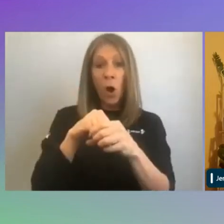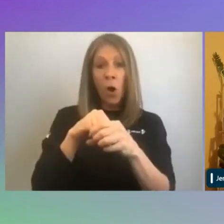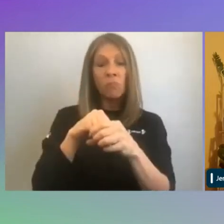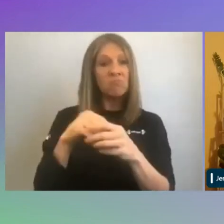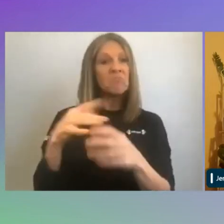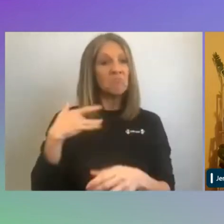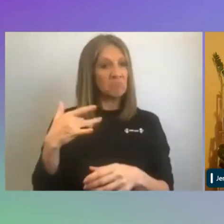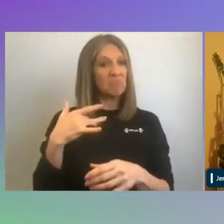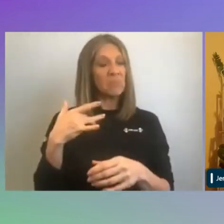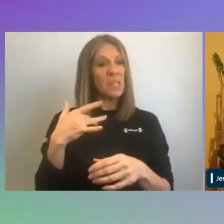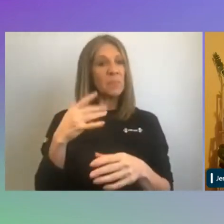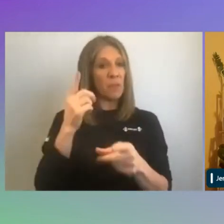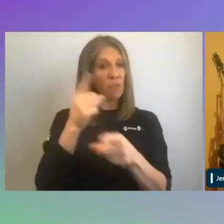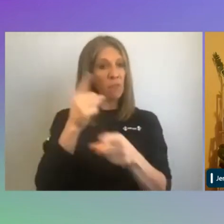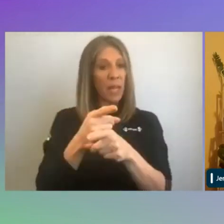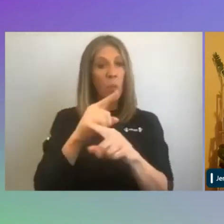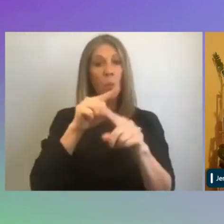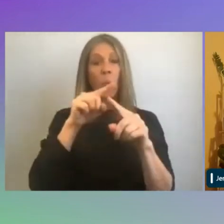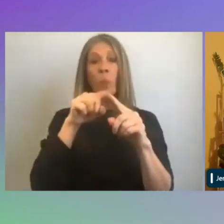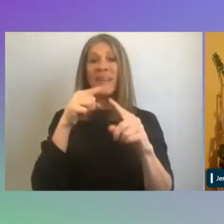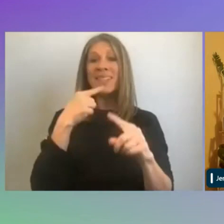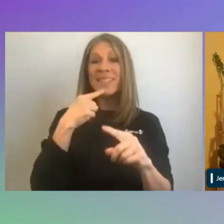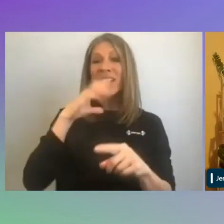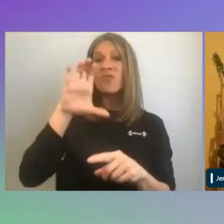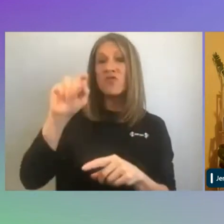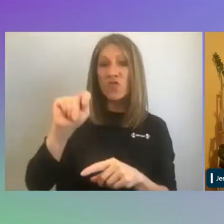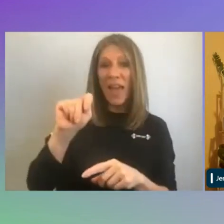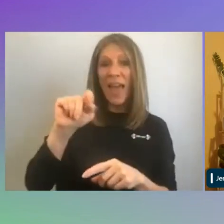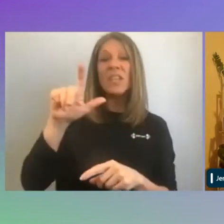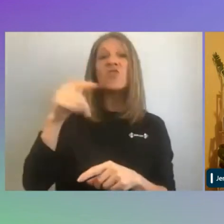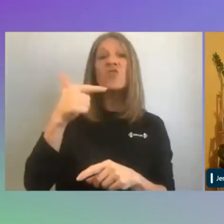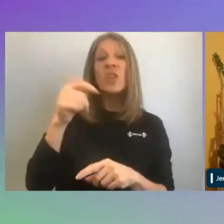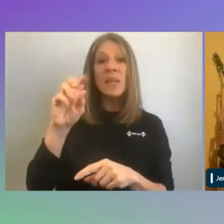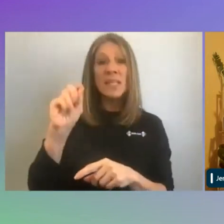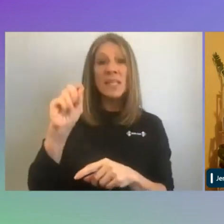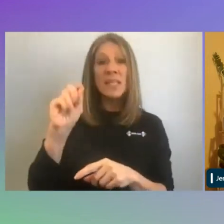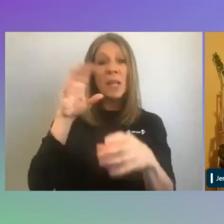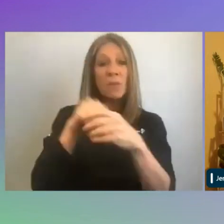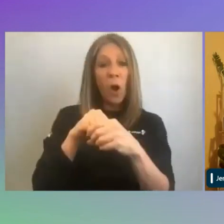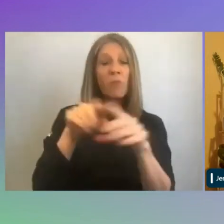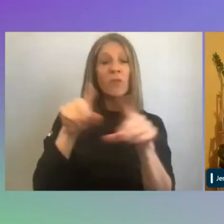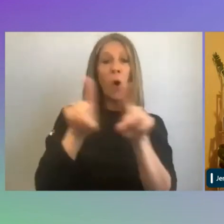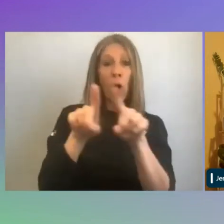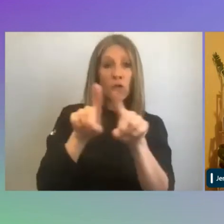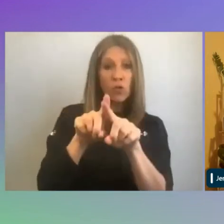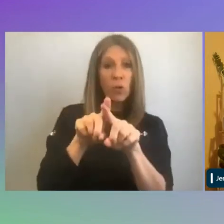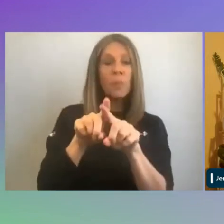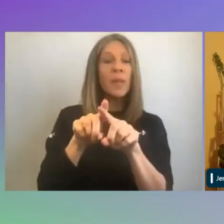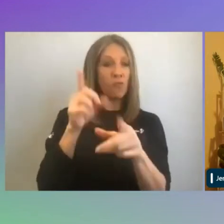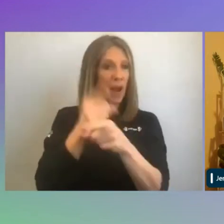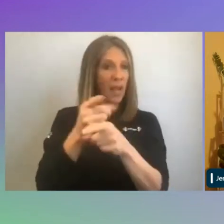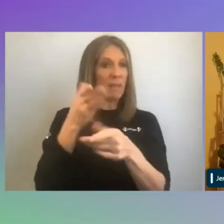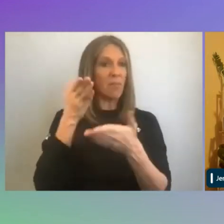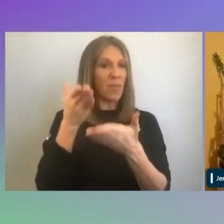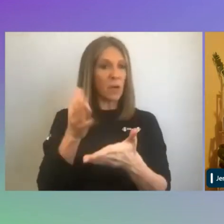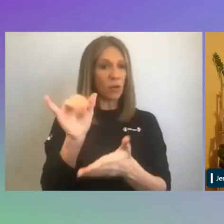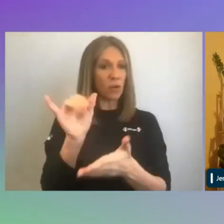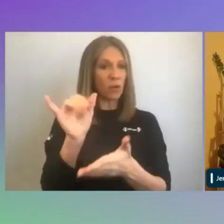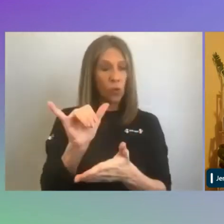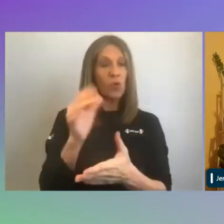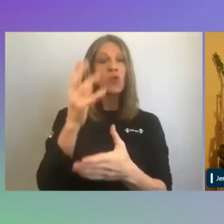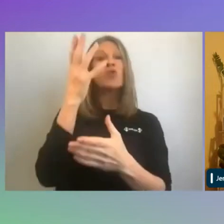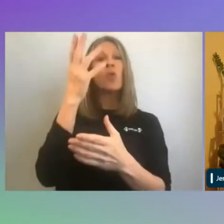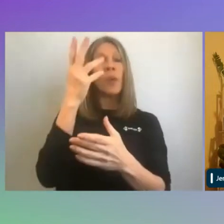largely correct. And when it says ChatGPT has been involved, it's also been largely correct there. So it gets it on